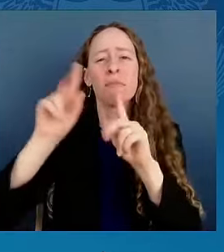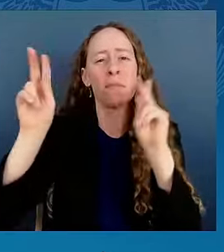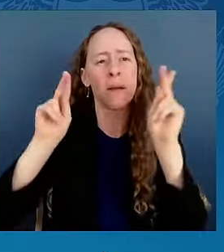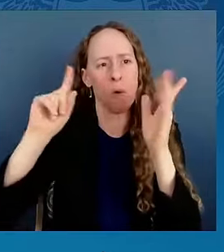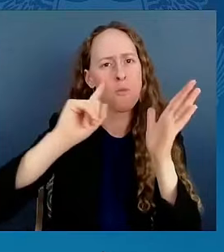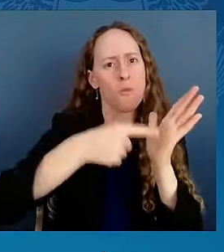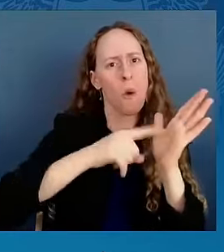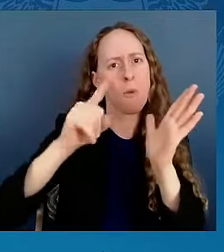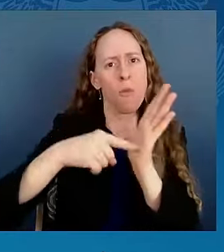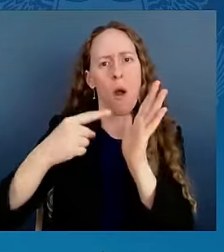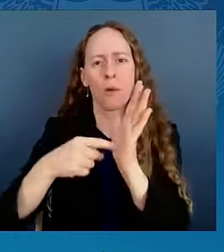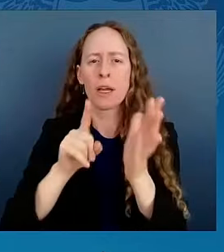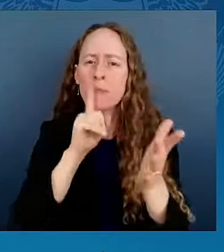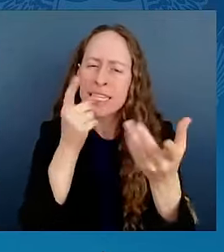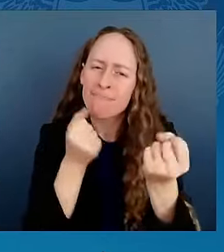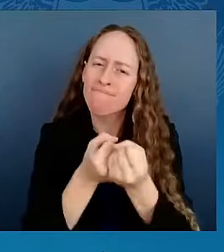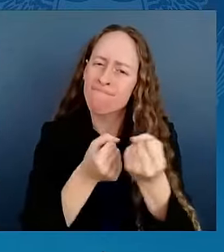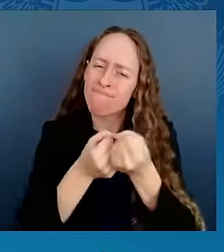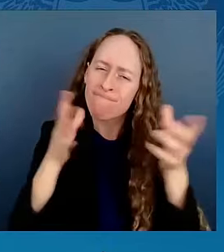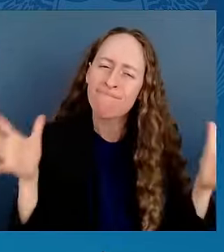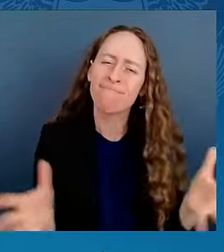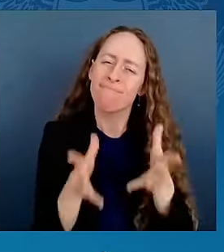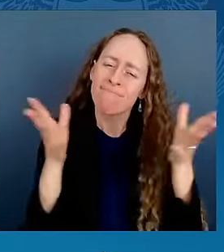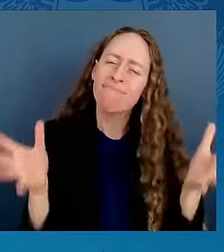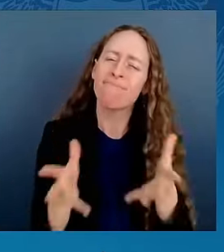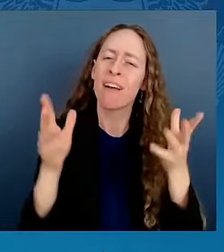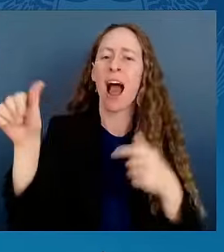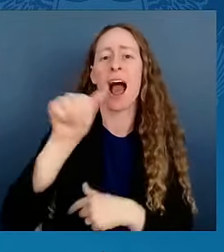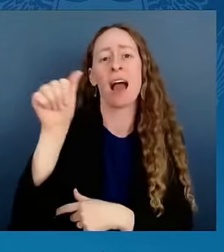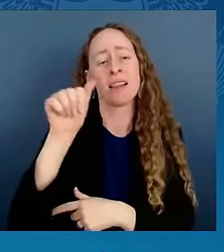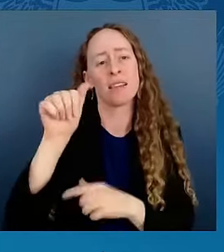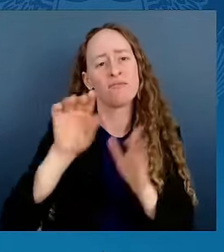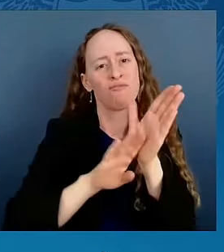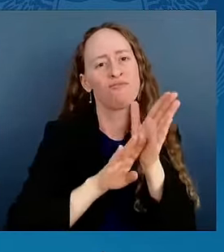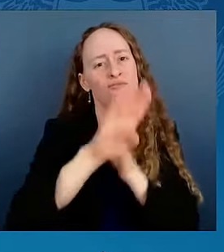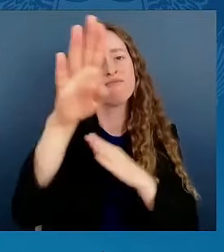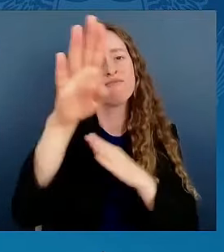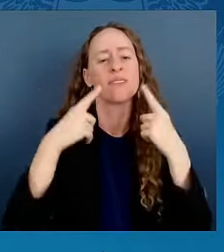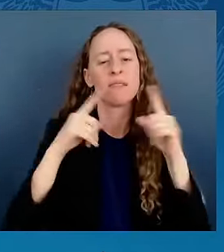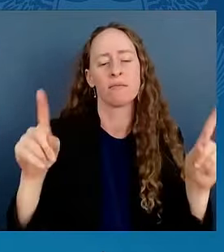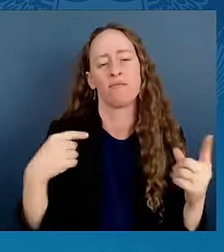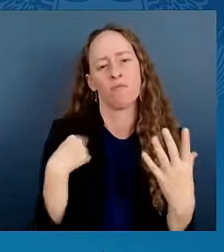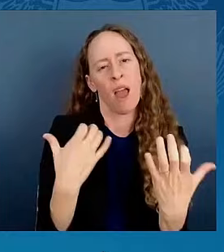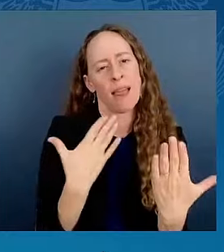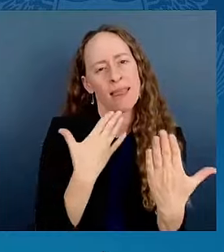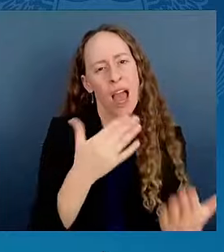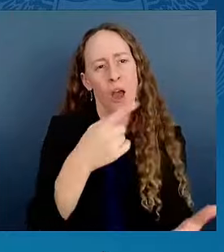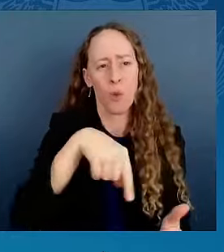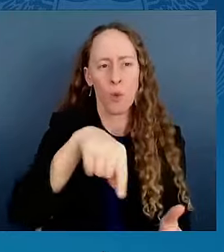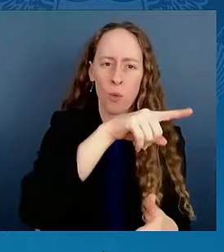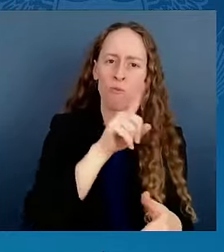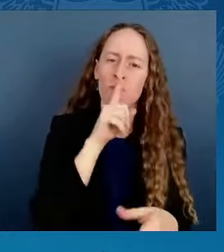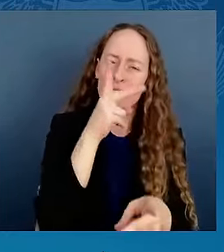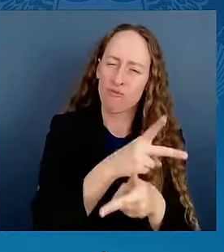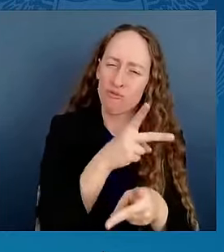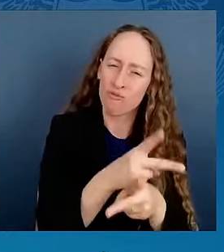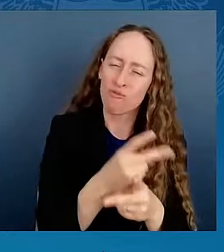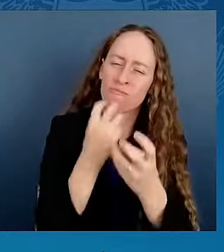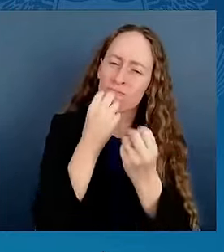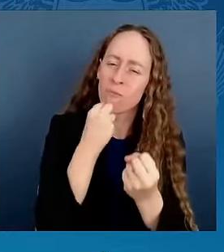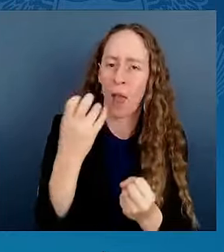what you do. Thank you for pouring into them and how you do it, taking care of them and loving them and supporting them in every way. Thank you.